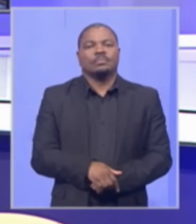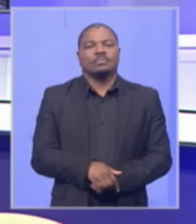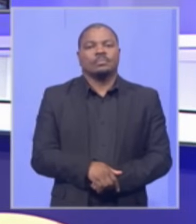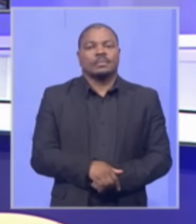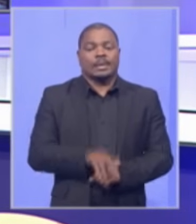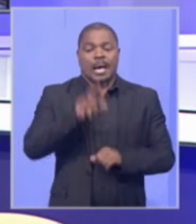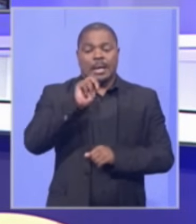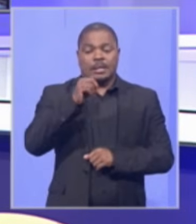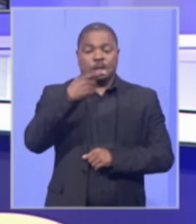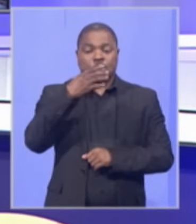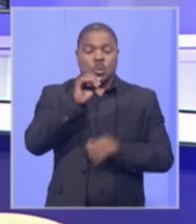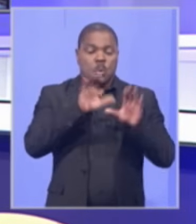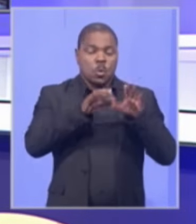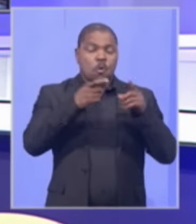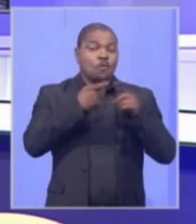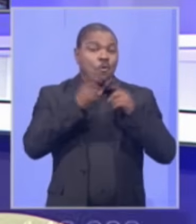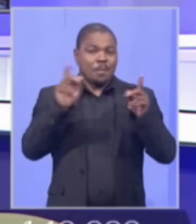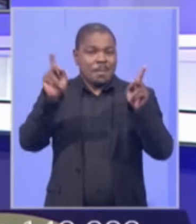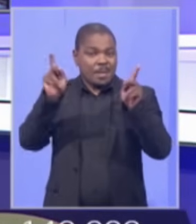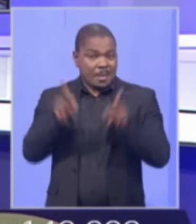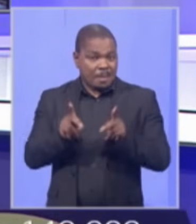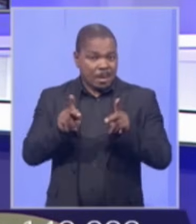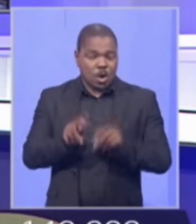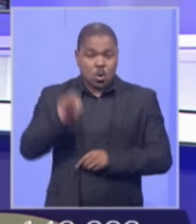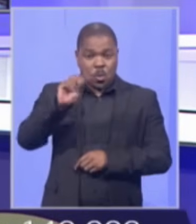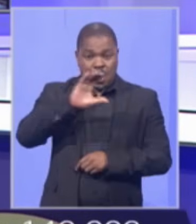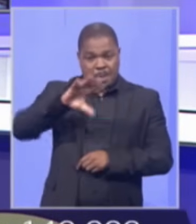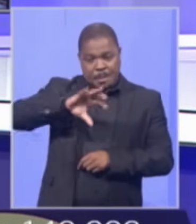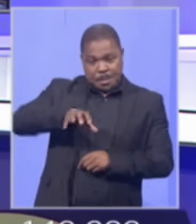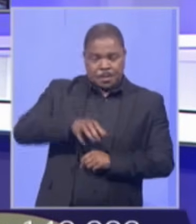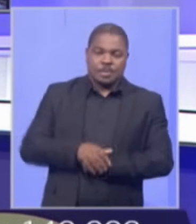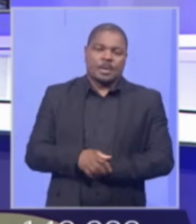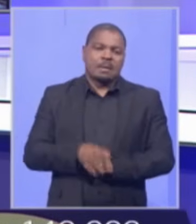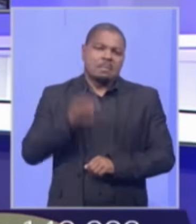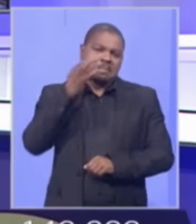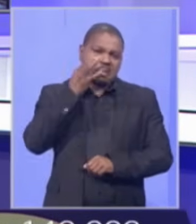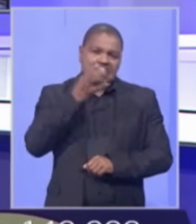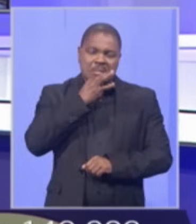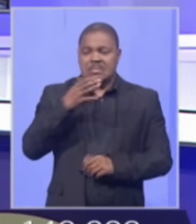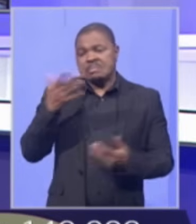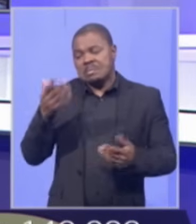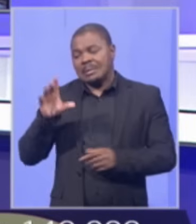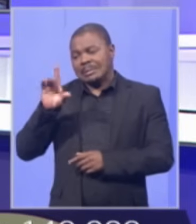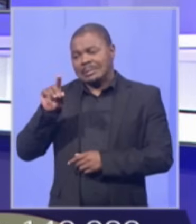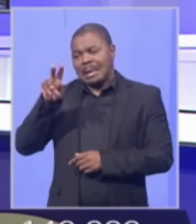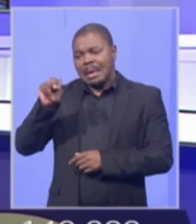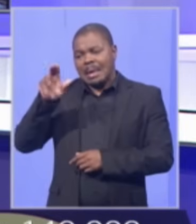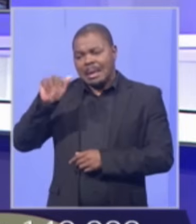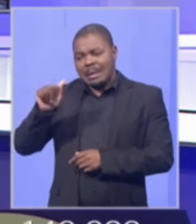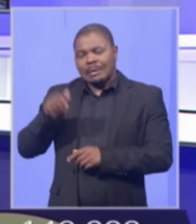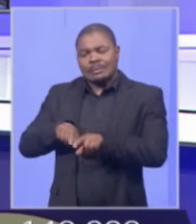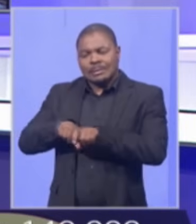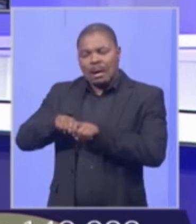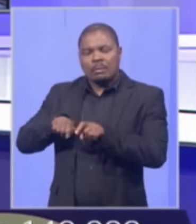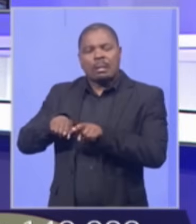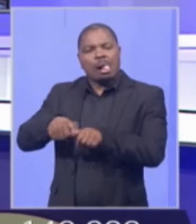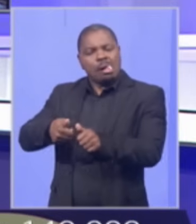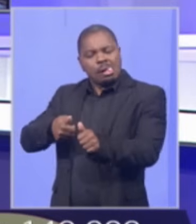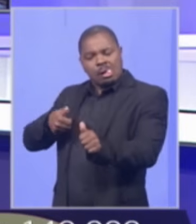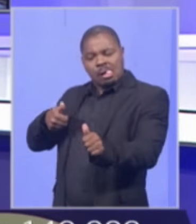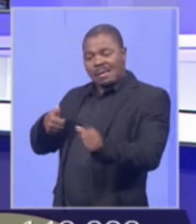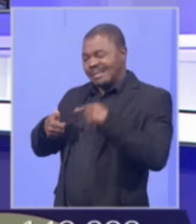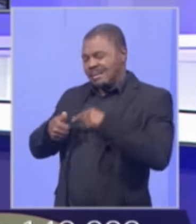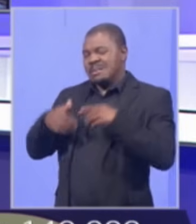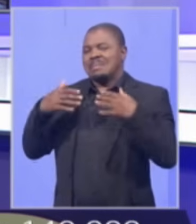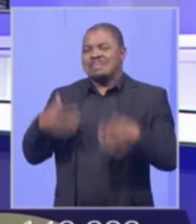Mokgatlo o sa dirego letseno ka Kimberley provinceng ya Northern Cape o re tšhalelo morago ya diteko tša DNA ka Afrika Borwa e tliša